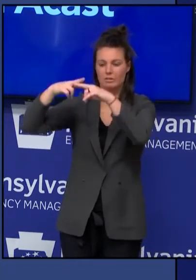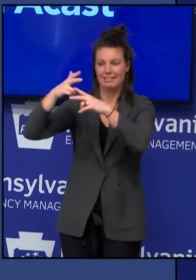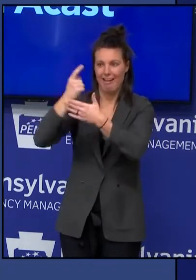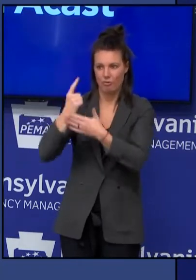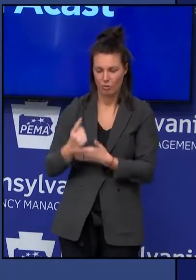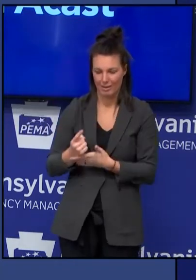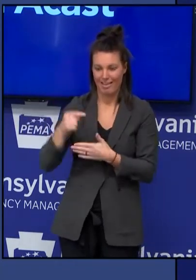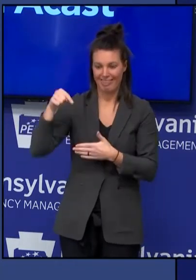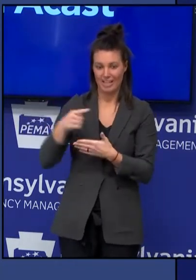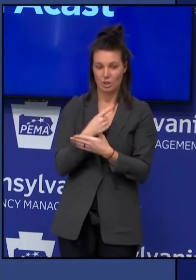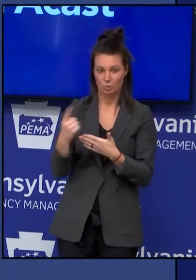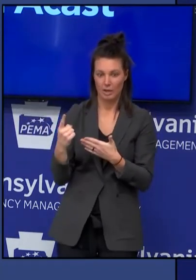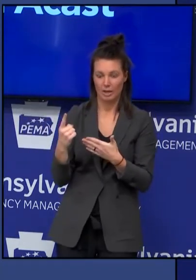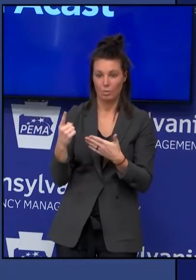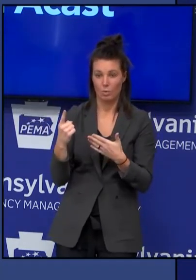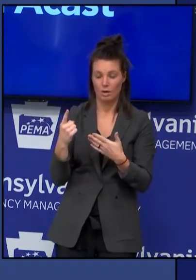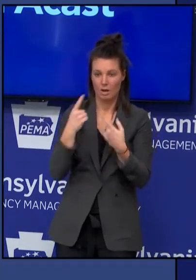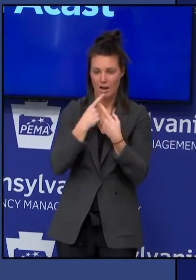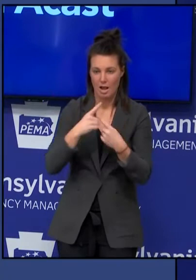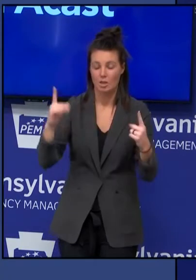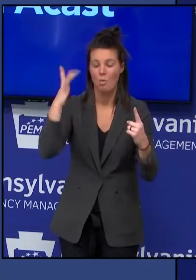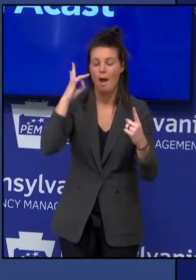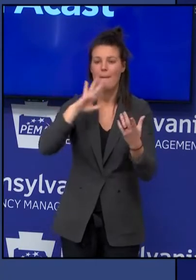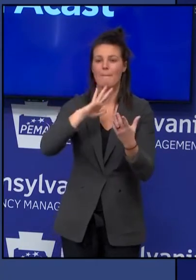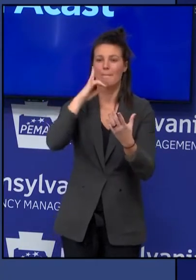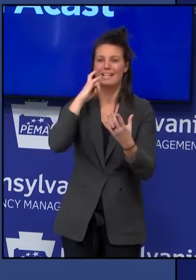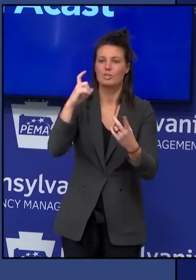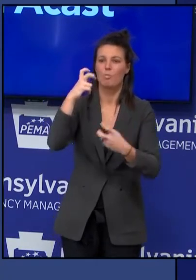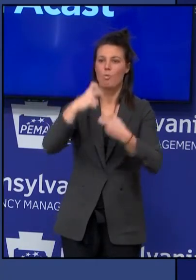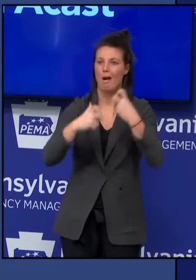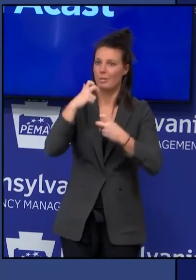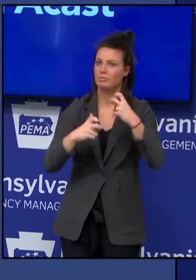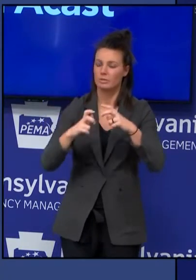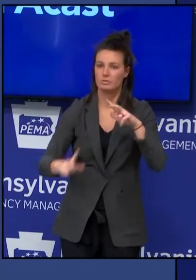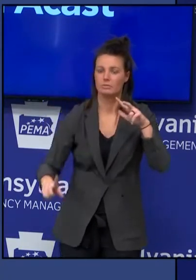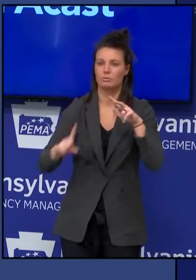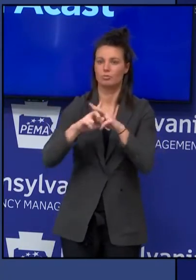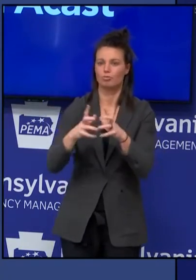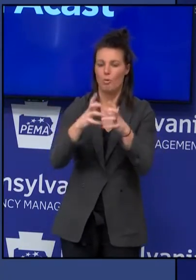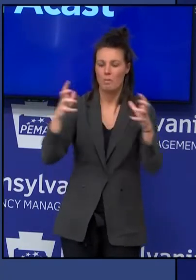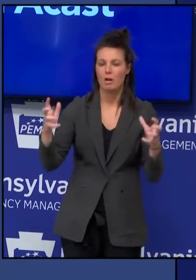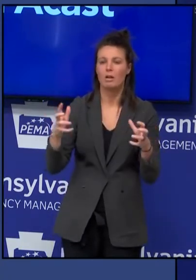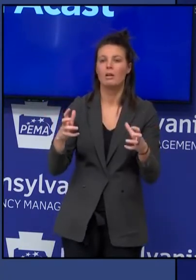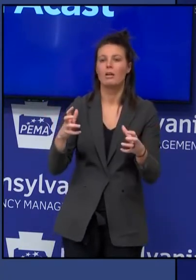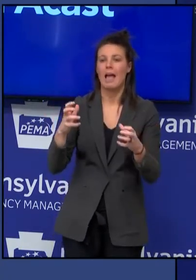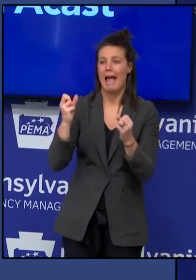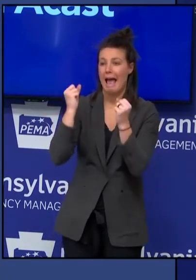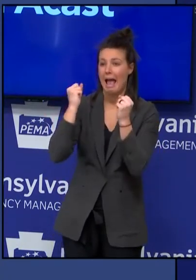addressed it because it has become so significant that, again, the amount of requested second doses of